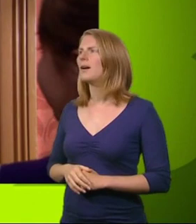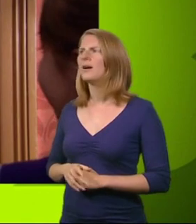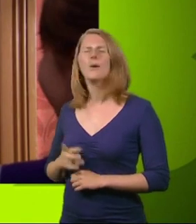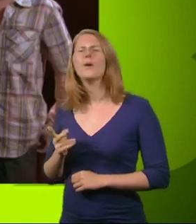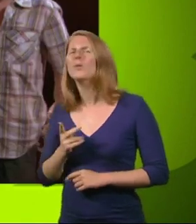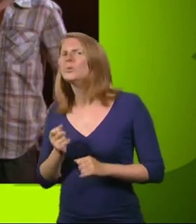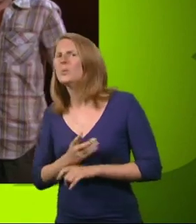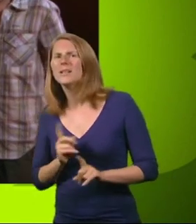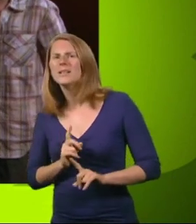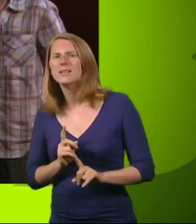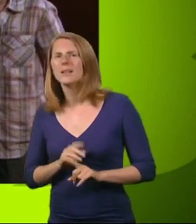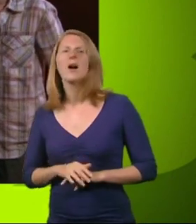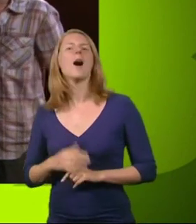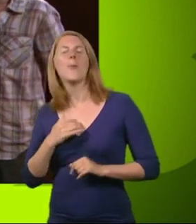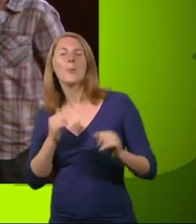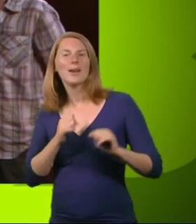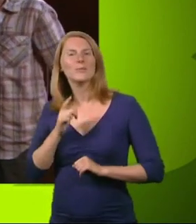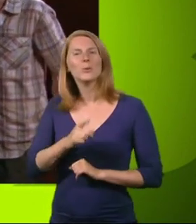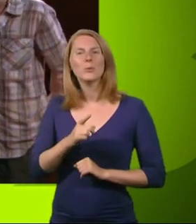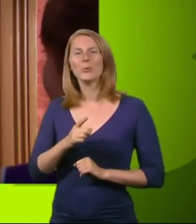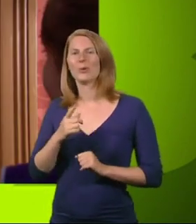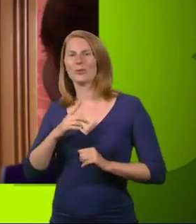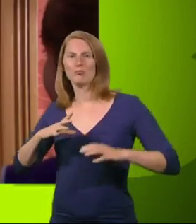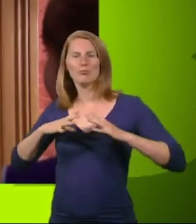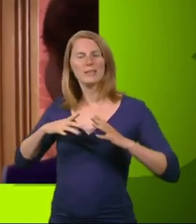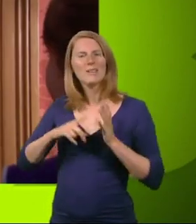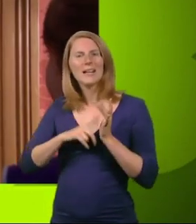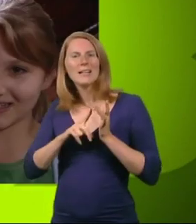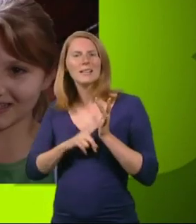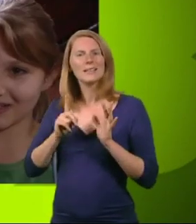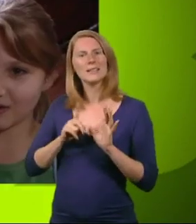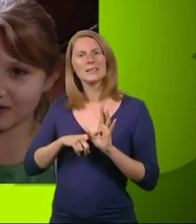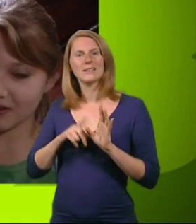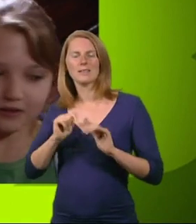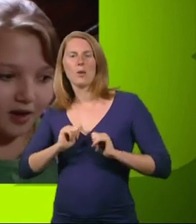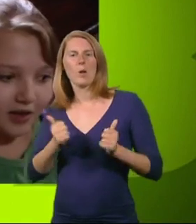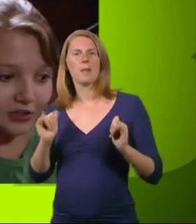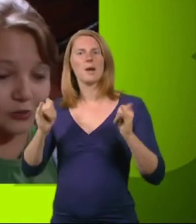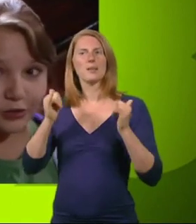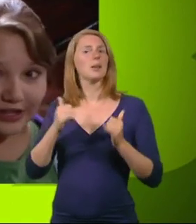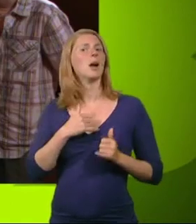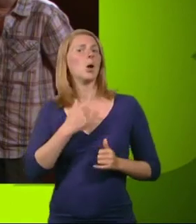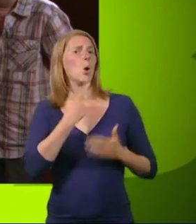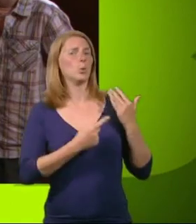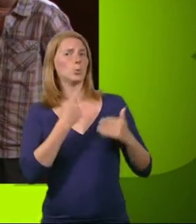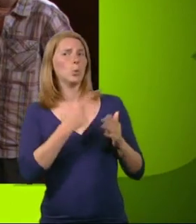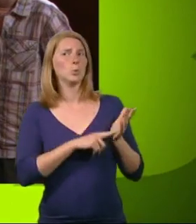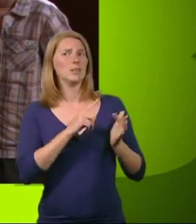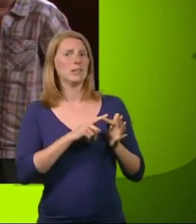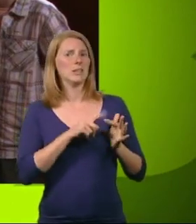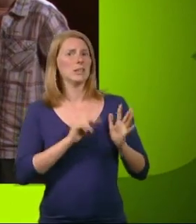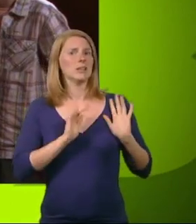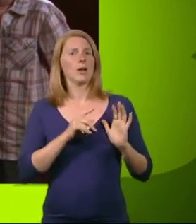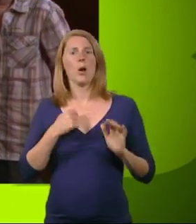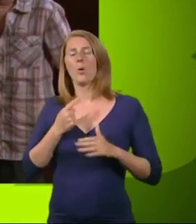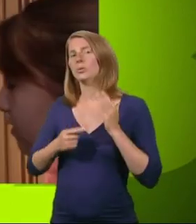What are you doing? Waiting for you. All set for Lily's get well party. I only told T. I only told Johnny. You said it was a